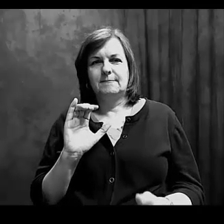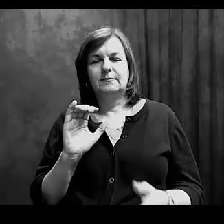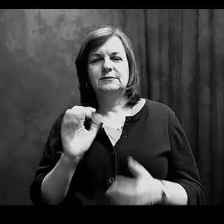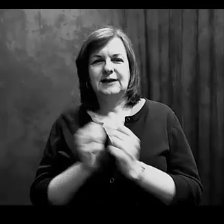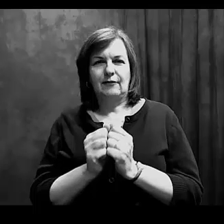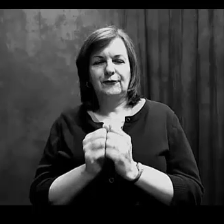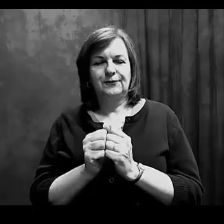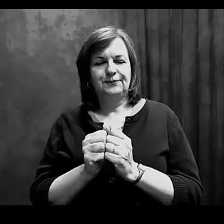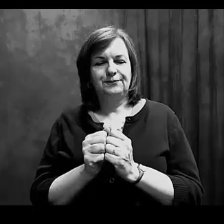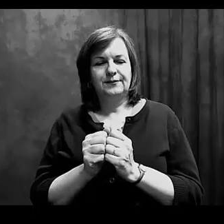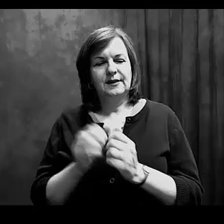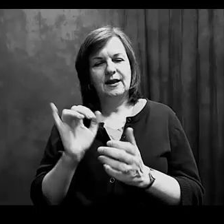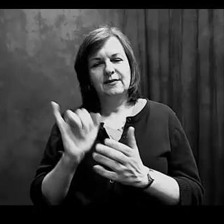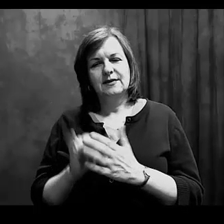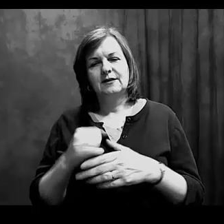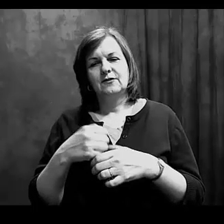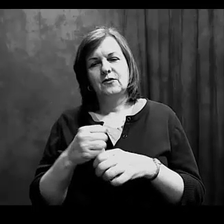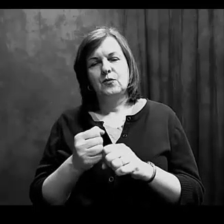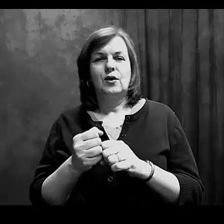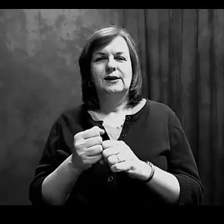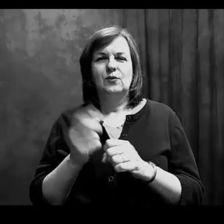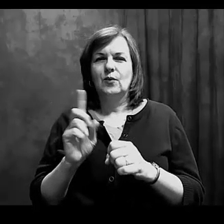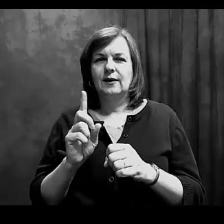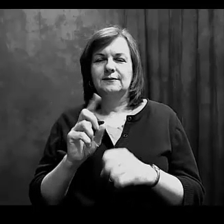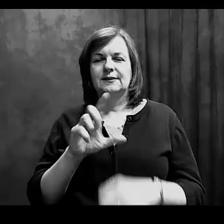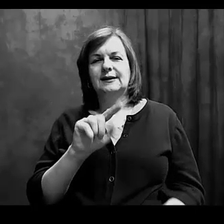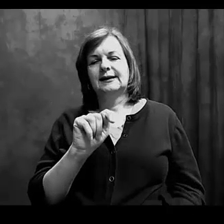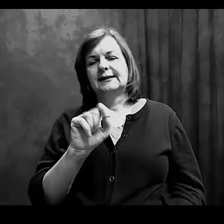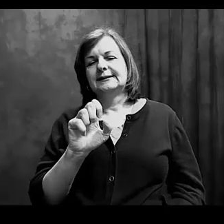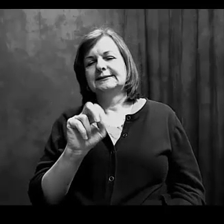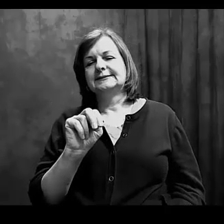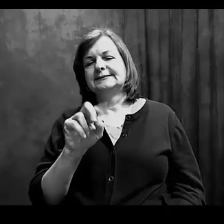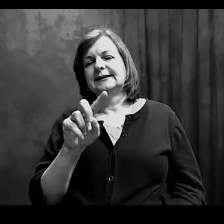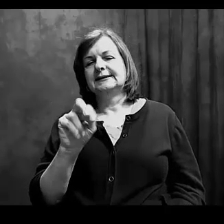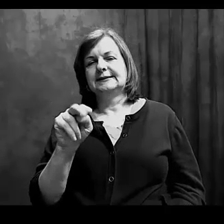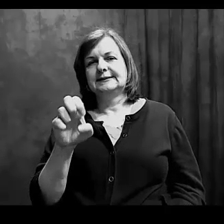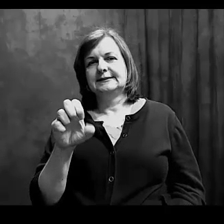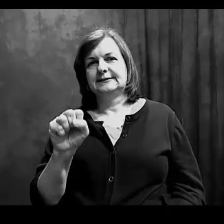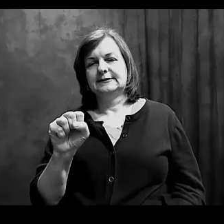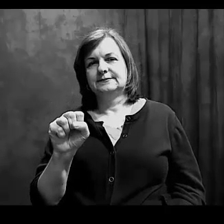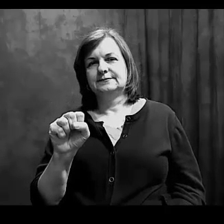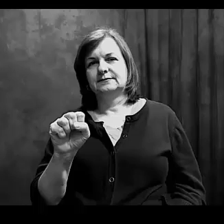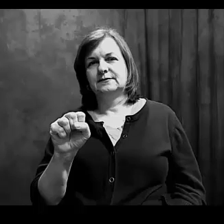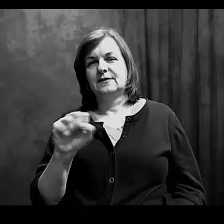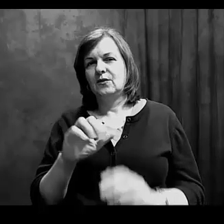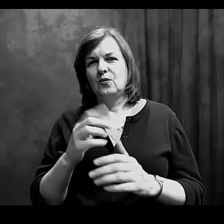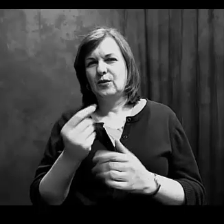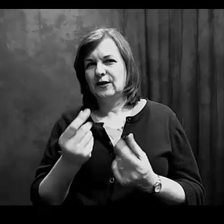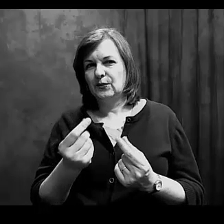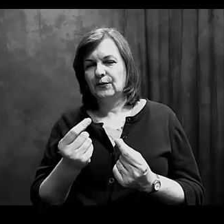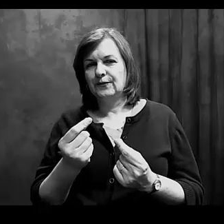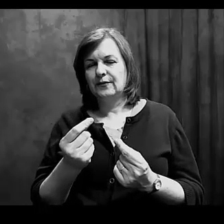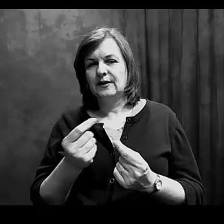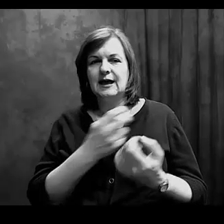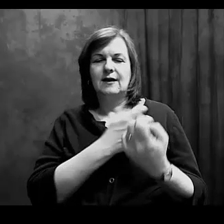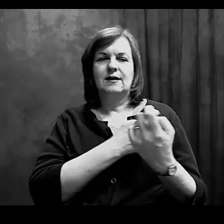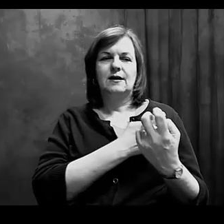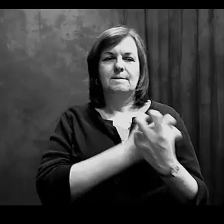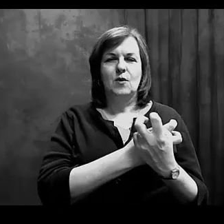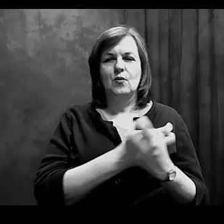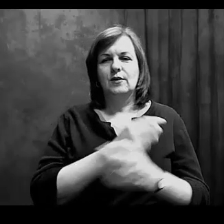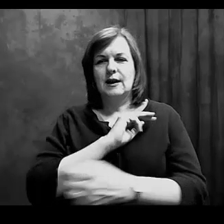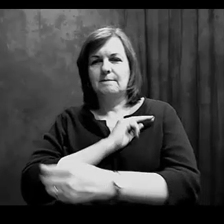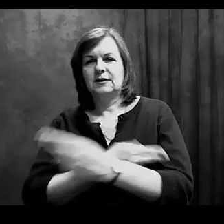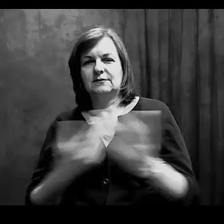And we usually form these in tendons, use them primarily there to attach muscle